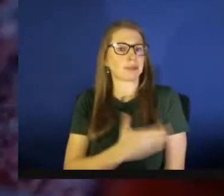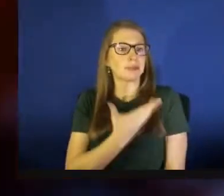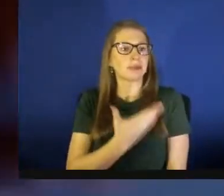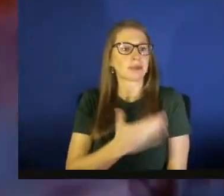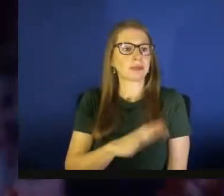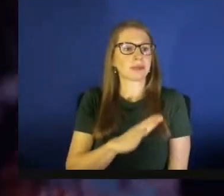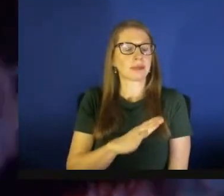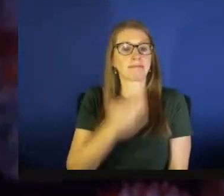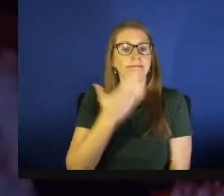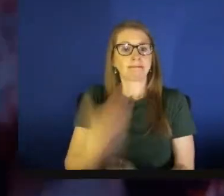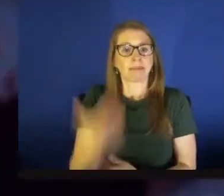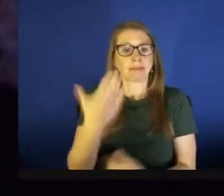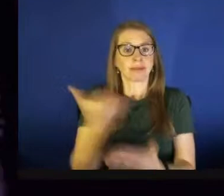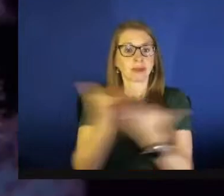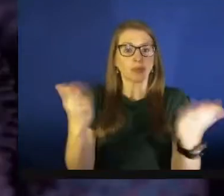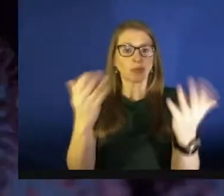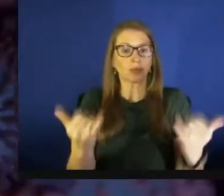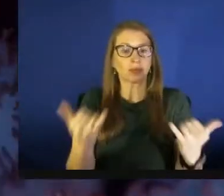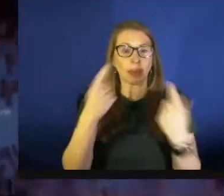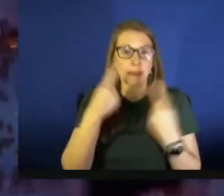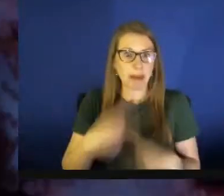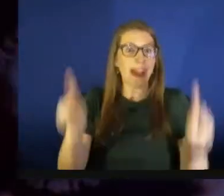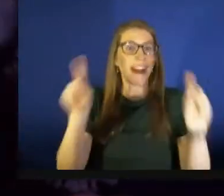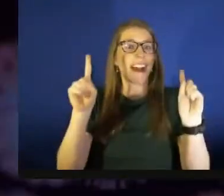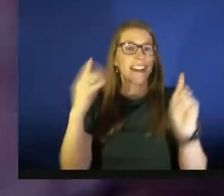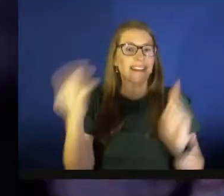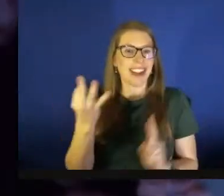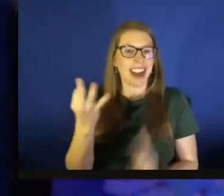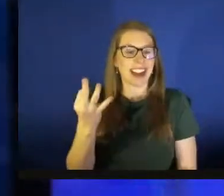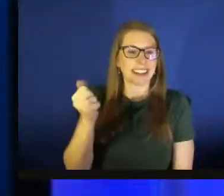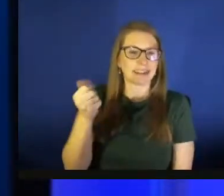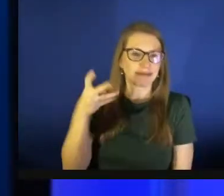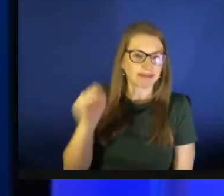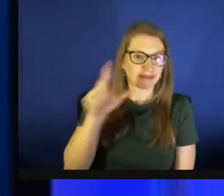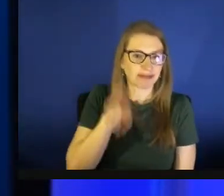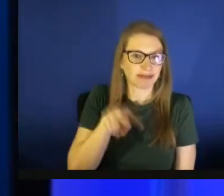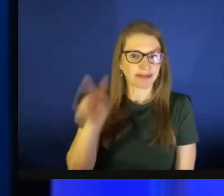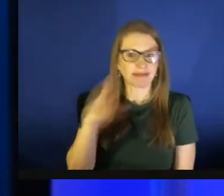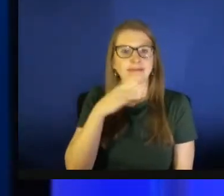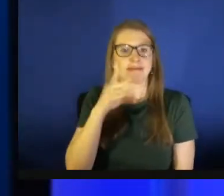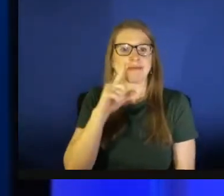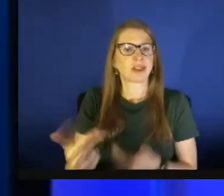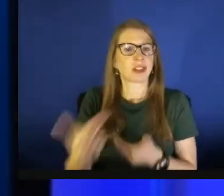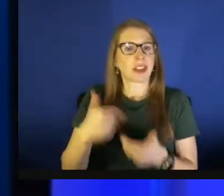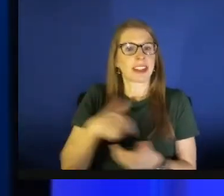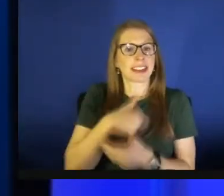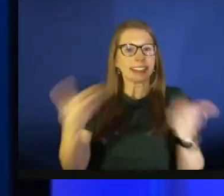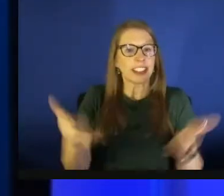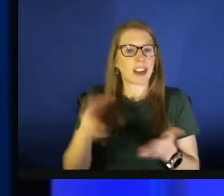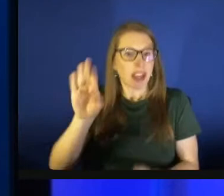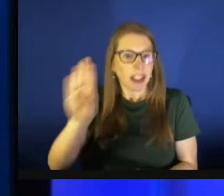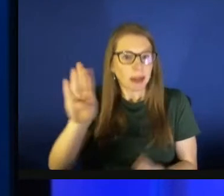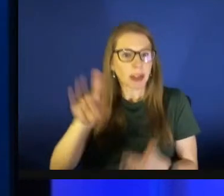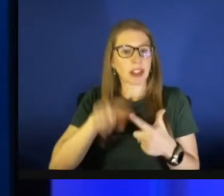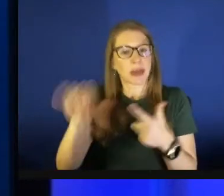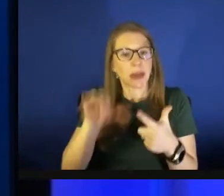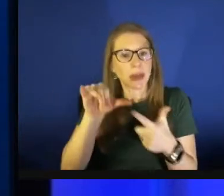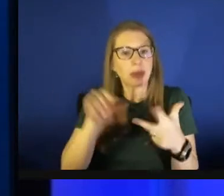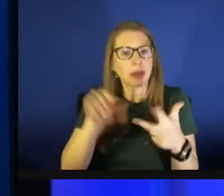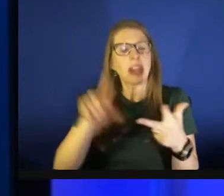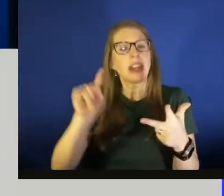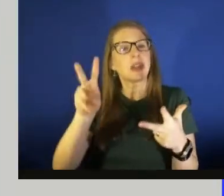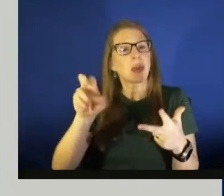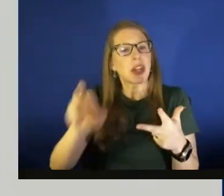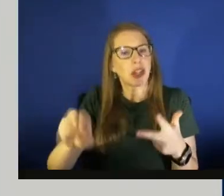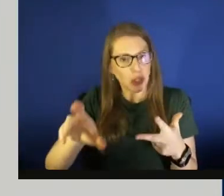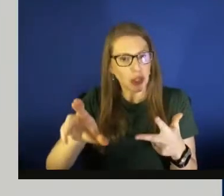Good morning, everyone. It is finally Friday. It's April 22nd. Thank you so much for joining us here on Facebook, YouTube, and on Twitter. Coming up, a